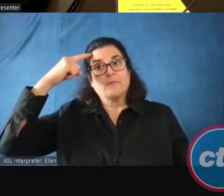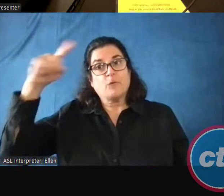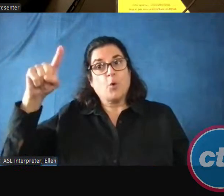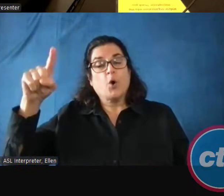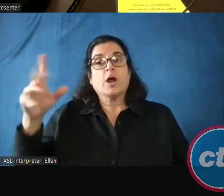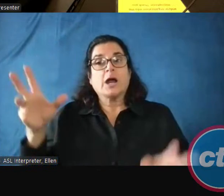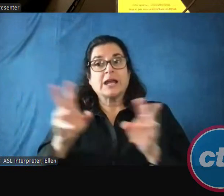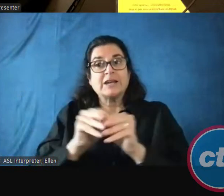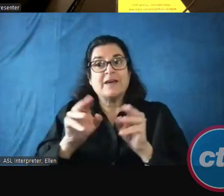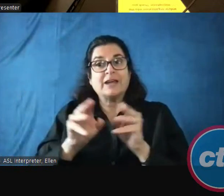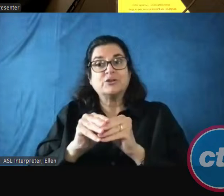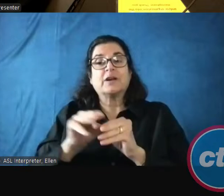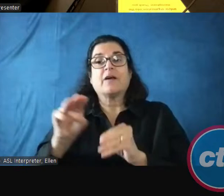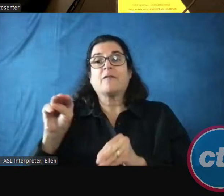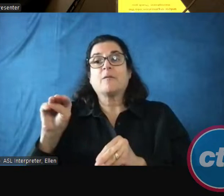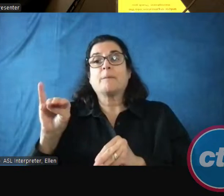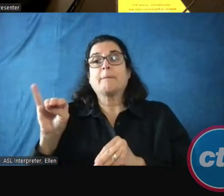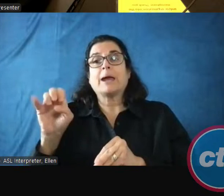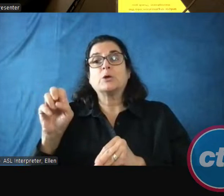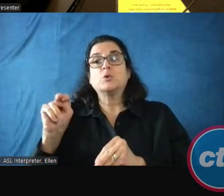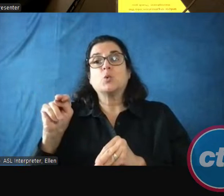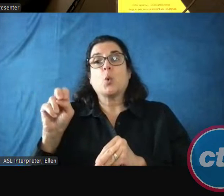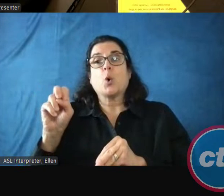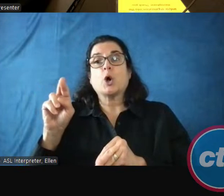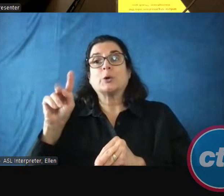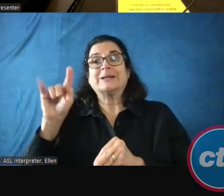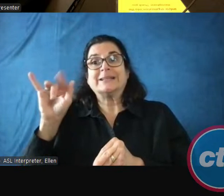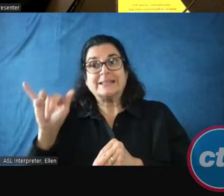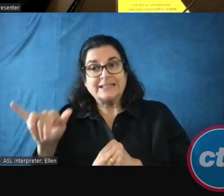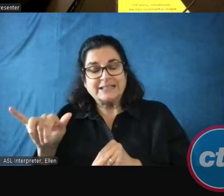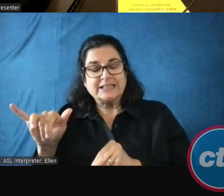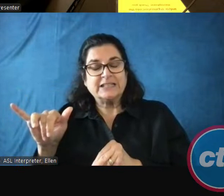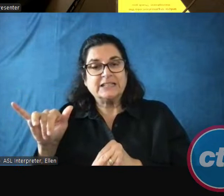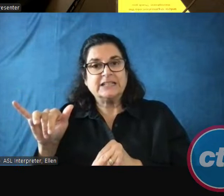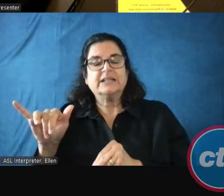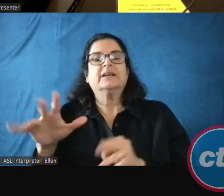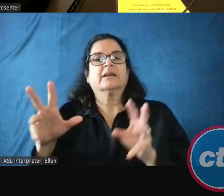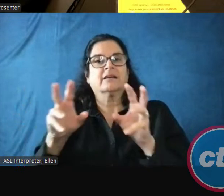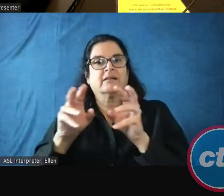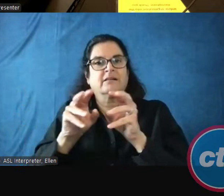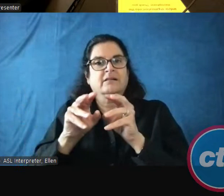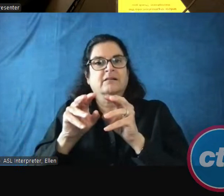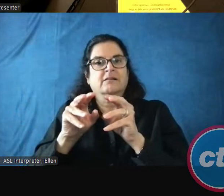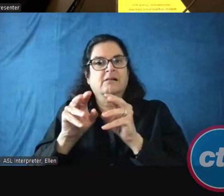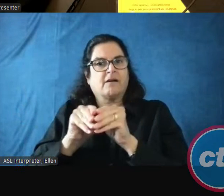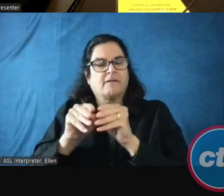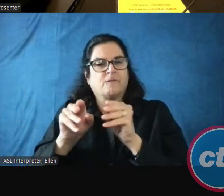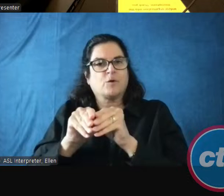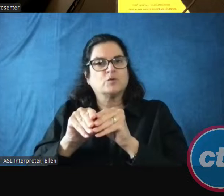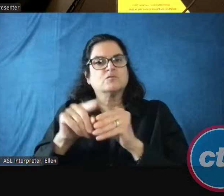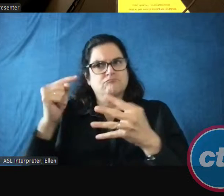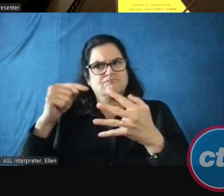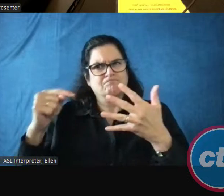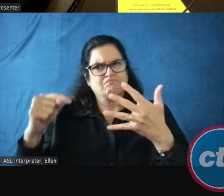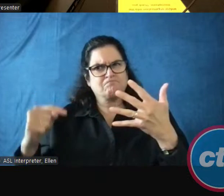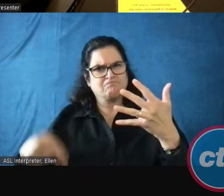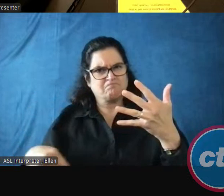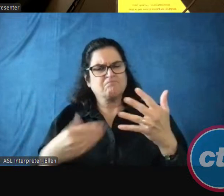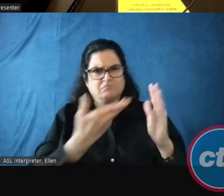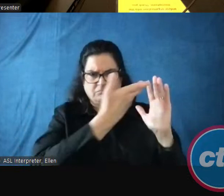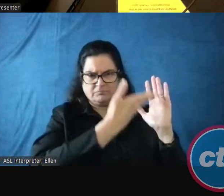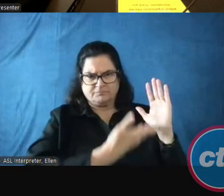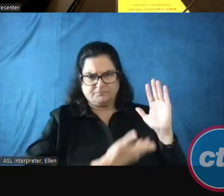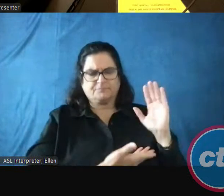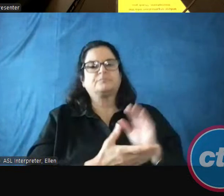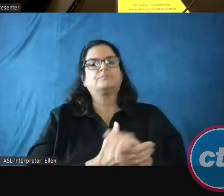annual conference and also at the DCEO Latina Economic Summit. We hosted an orientation session for our Building